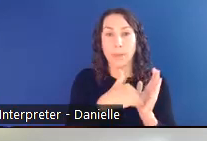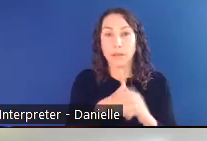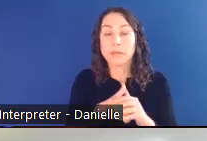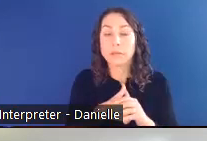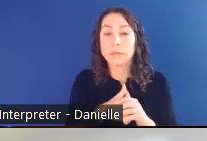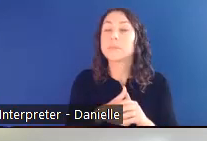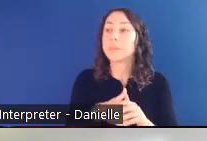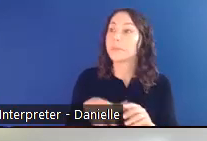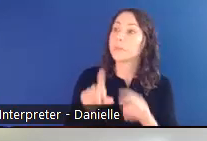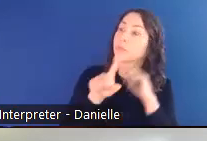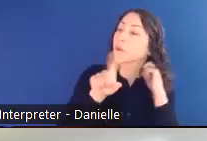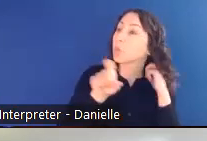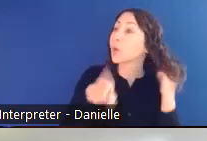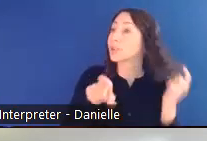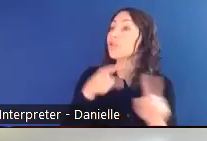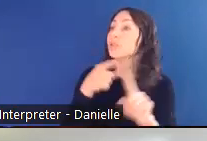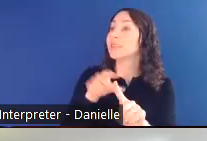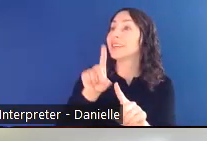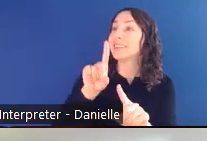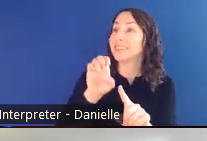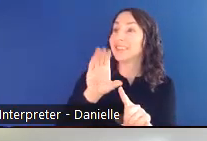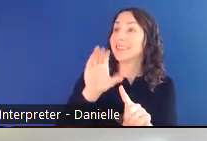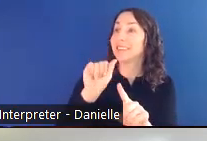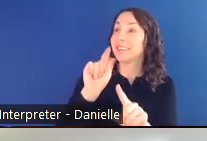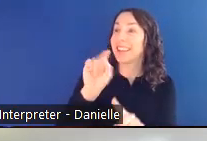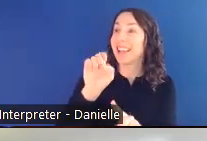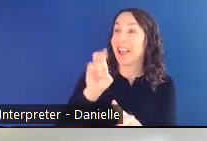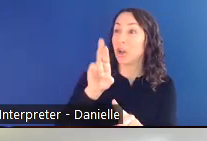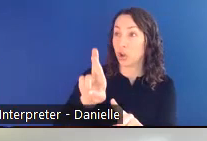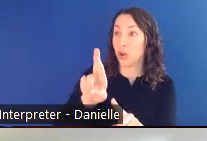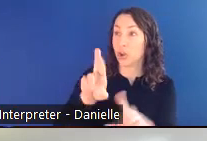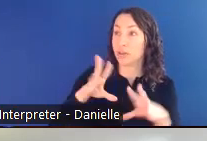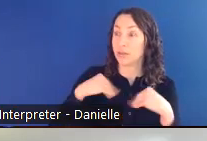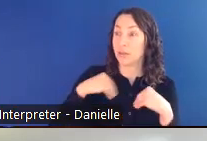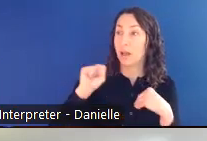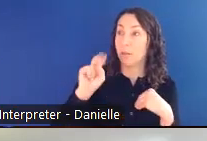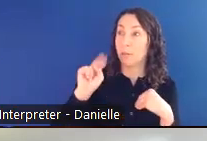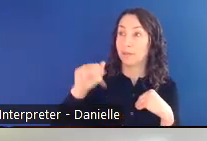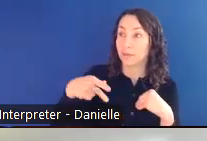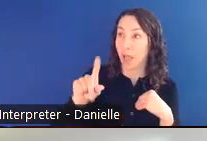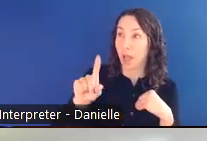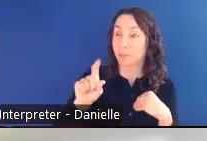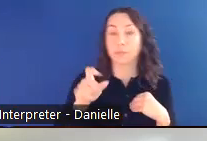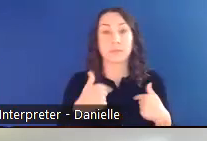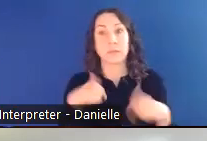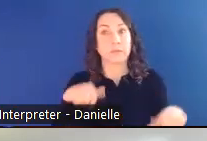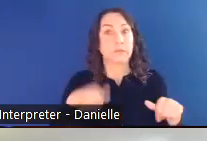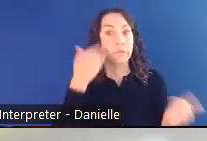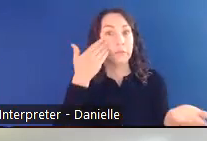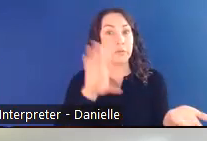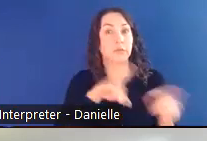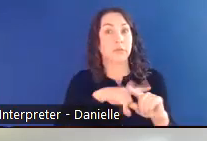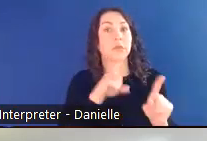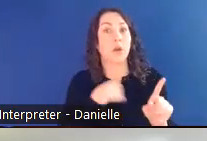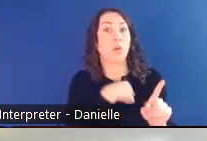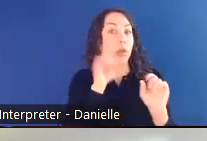Sorry, the question was, does Decatur take SNAP? Oh, that I am not sure, but it's definitely something